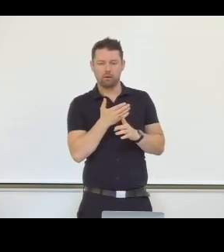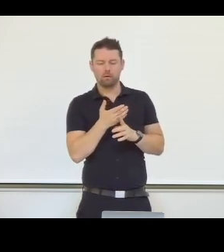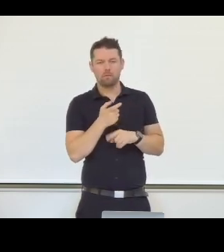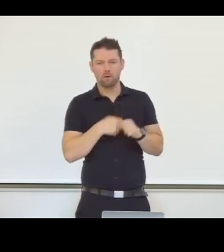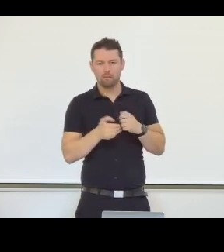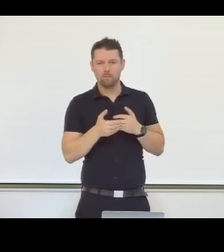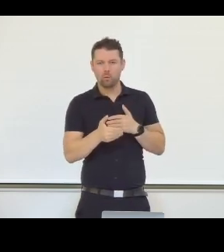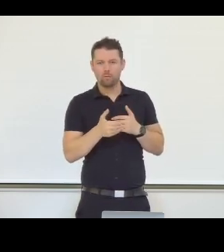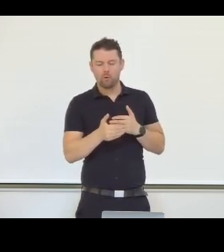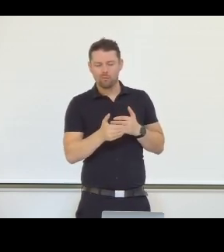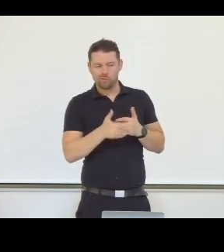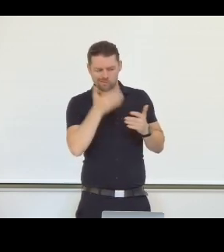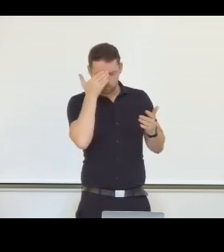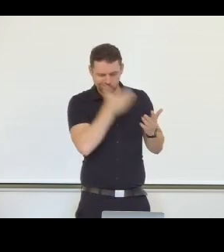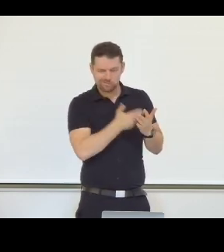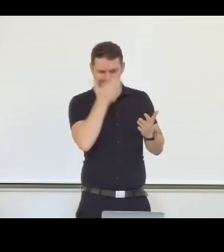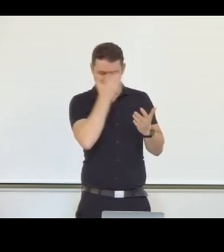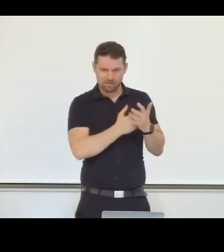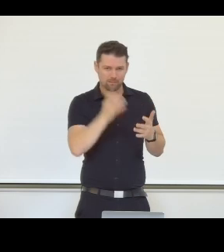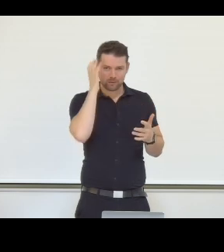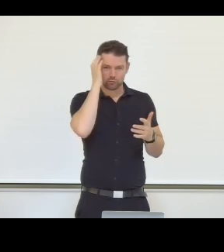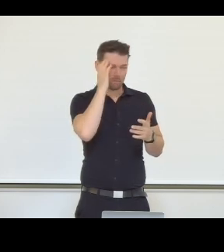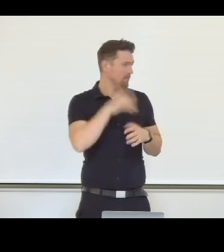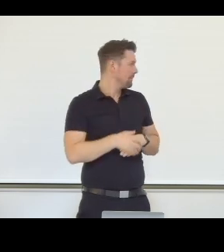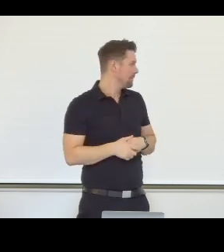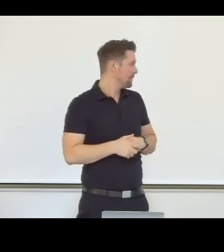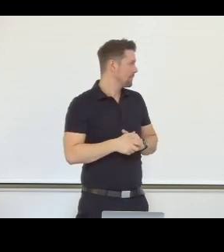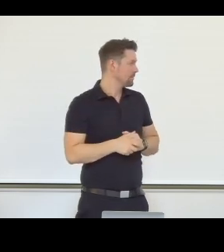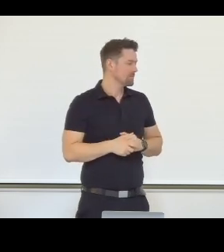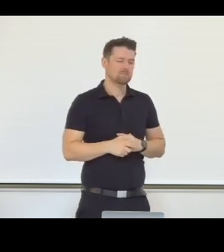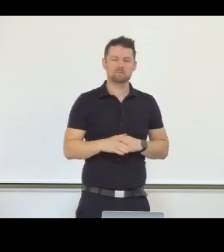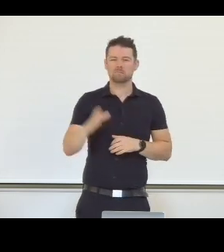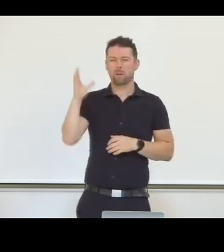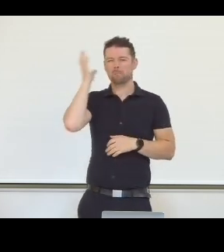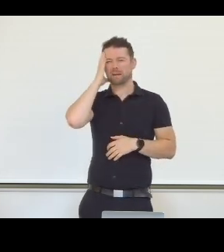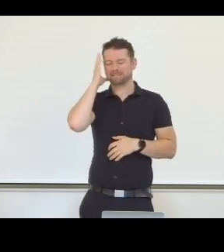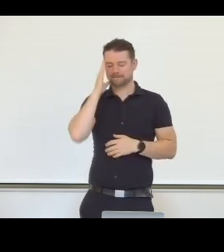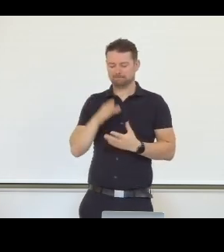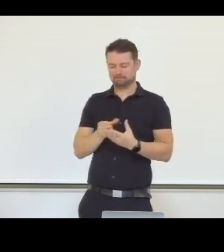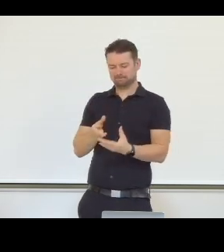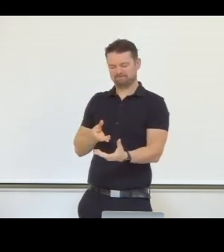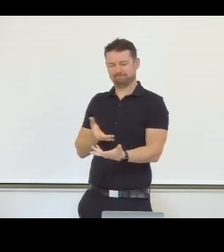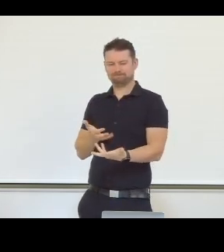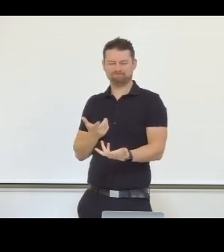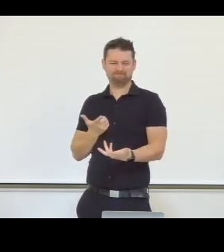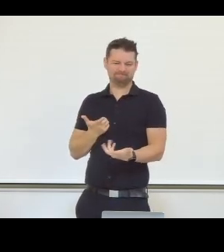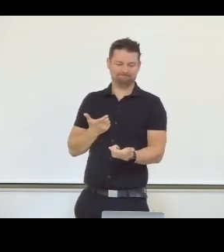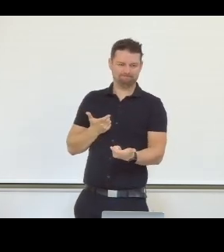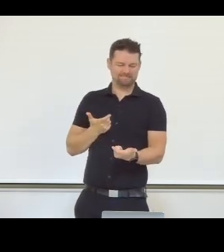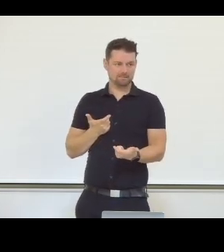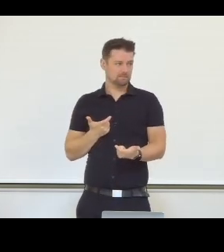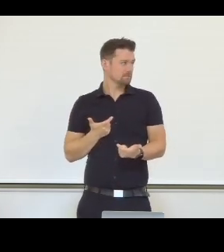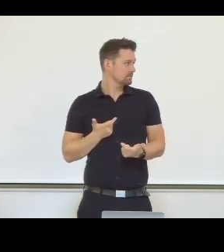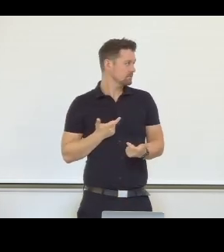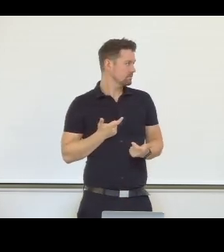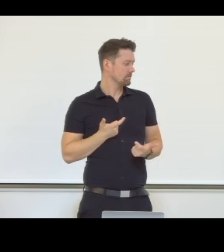mission. The beds were specially made, which was not very easy. I used to sleep